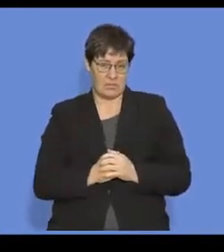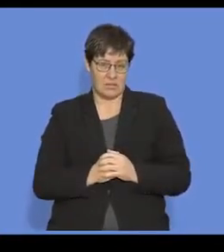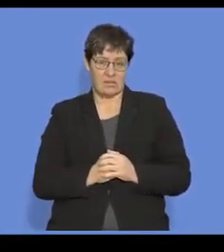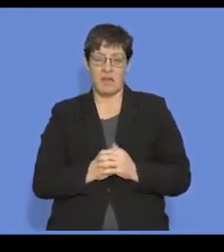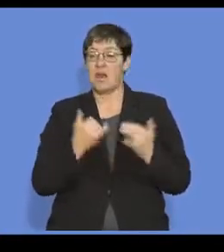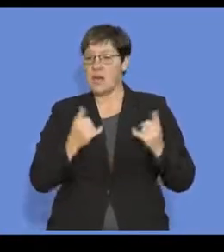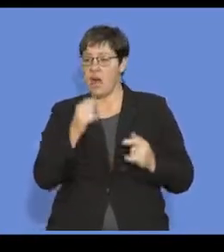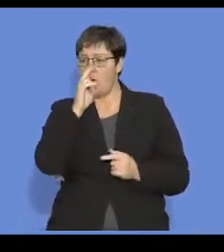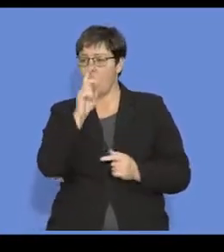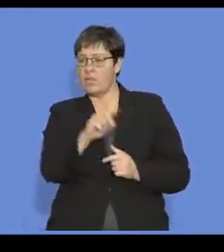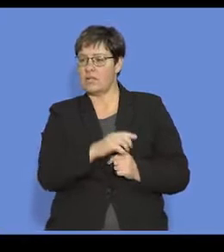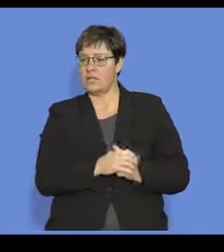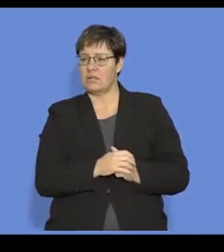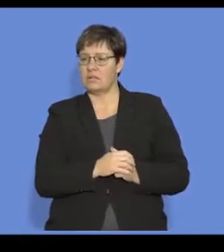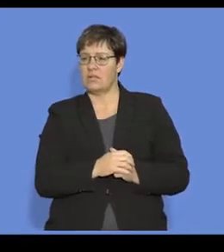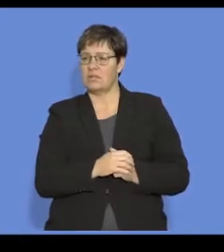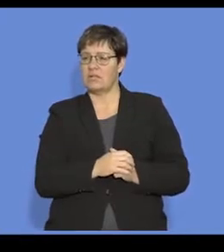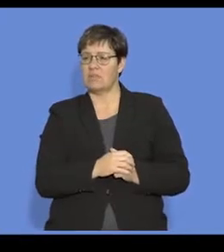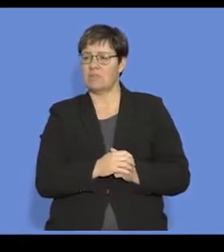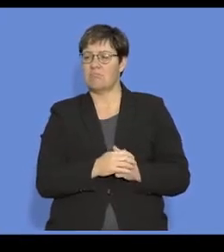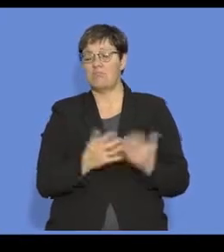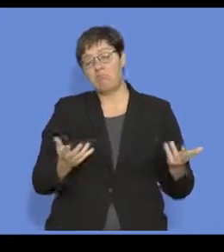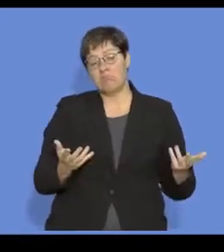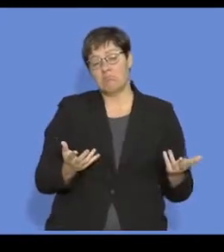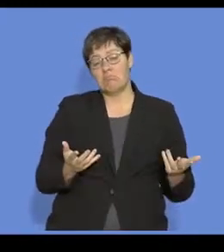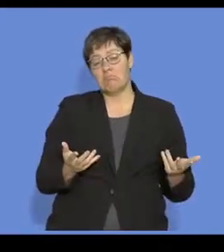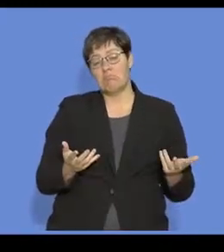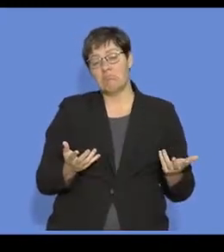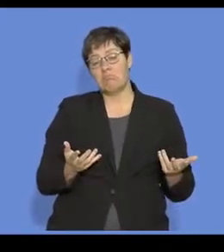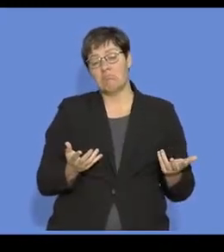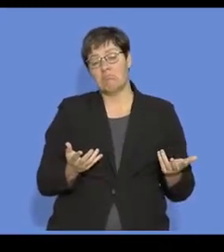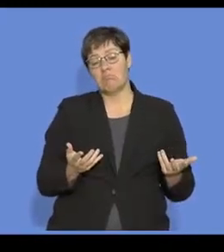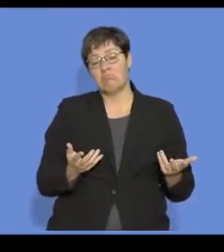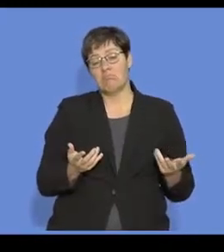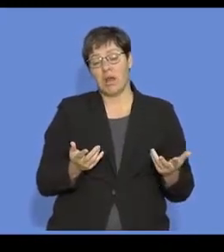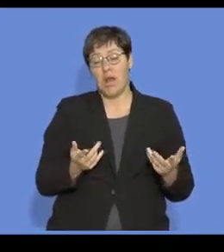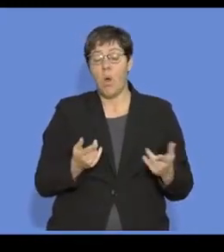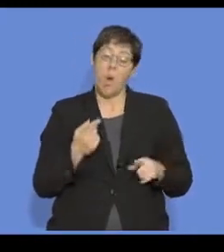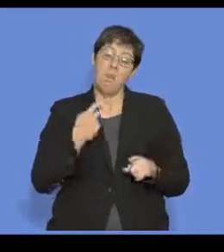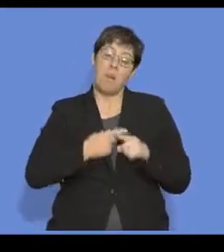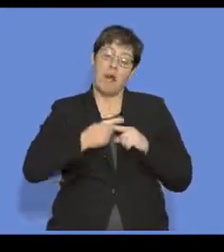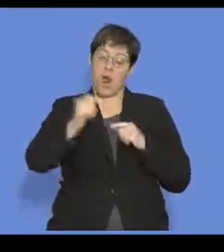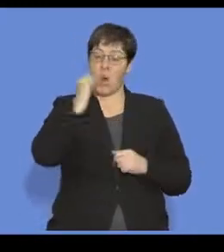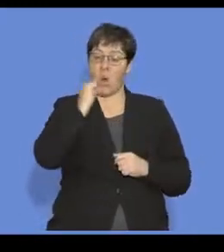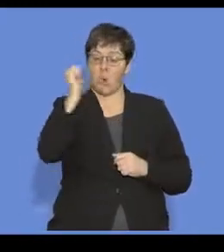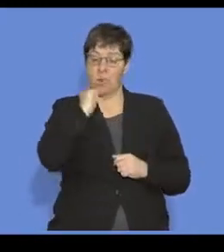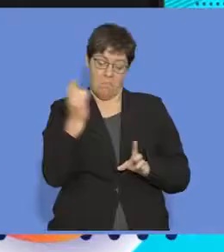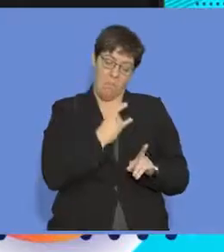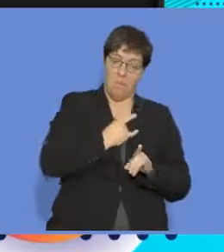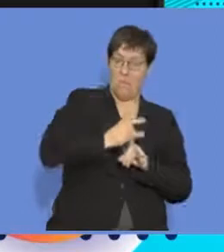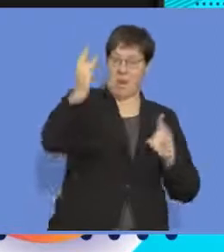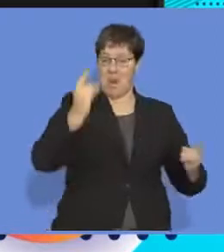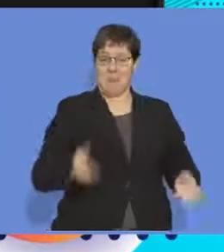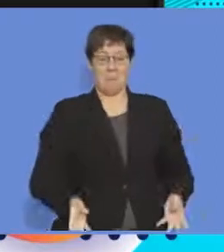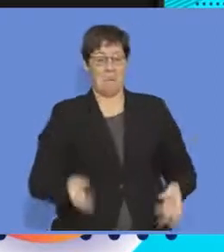you to look at now is, what is the probability of winning lotto?